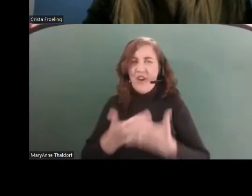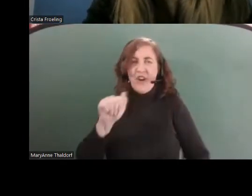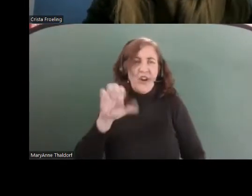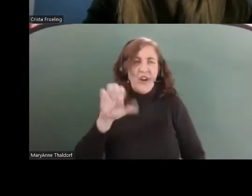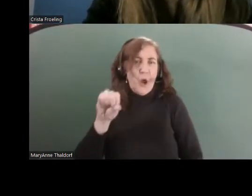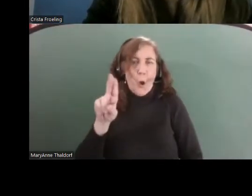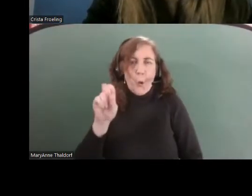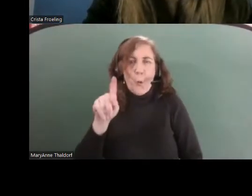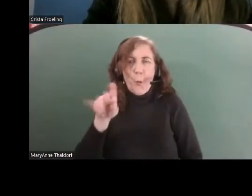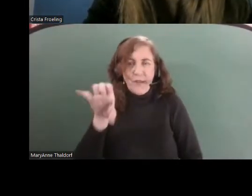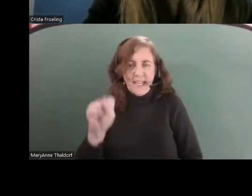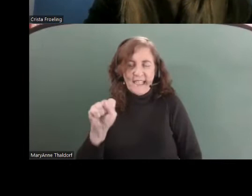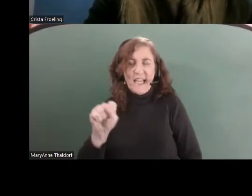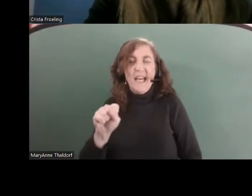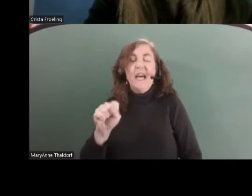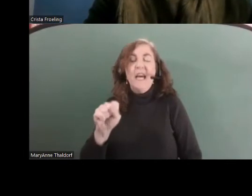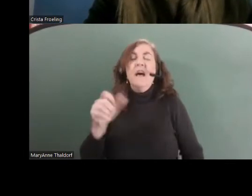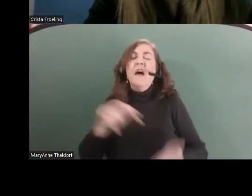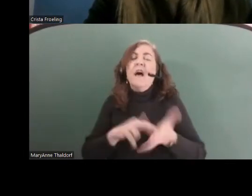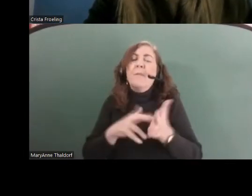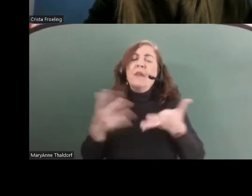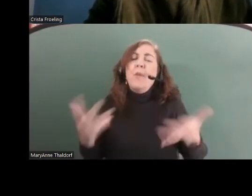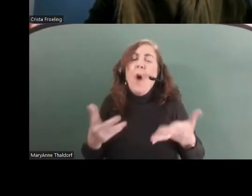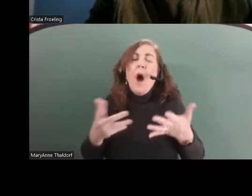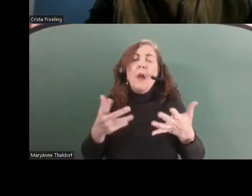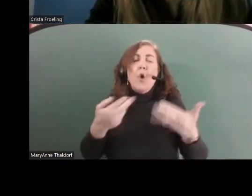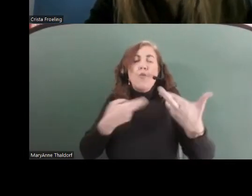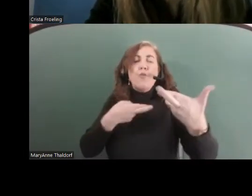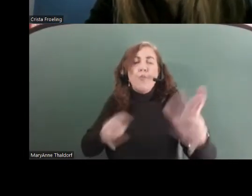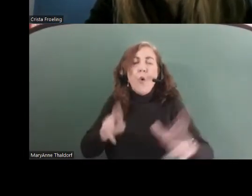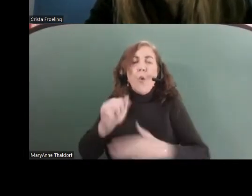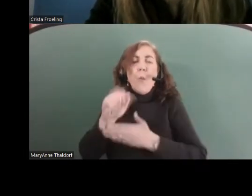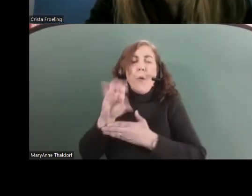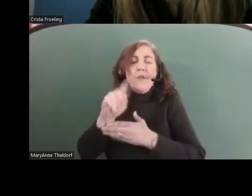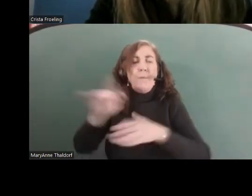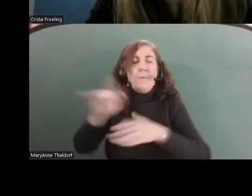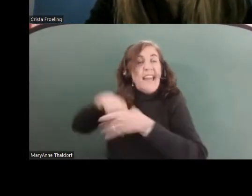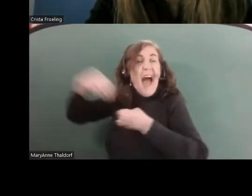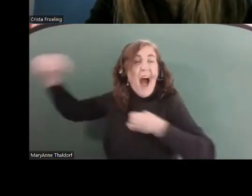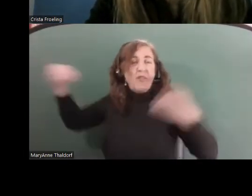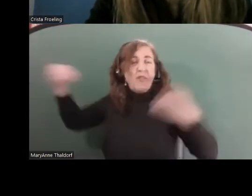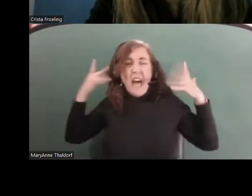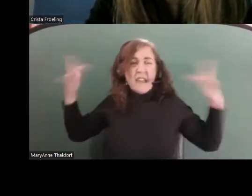Good room acoustics is good attenuation of sound from outside noise sources.